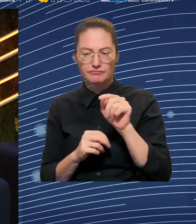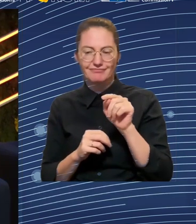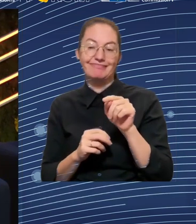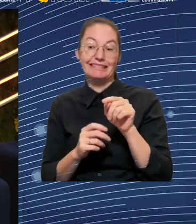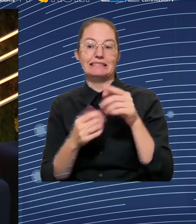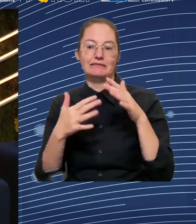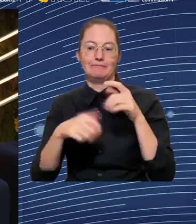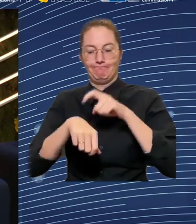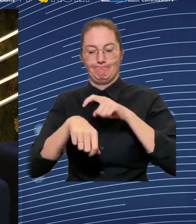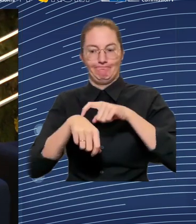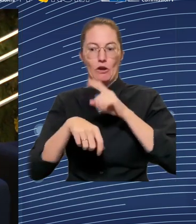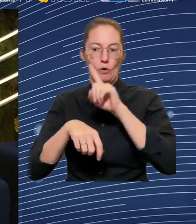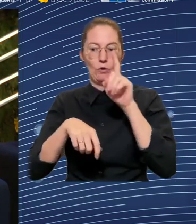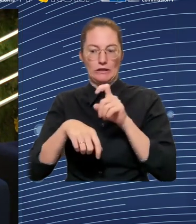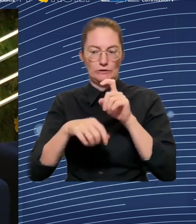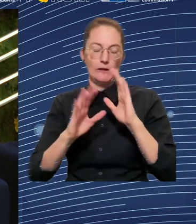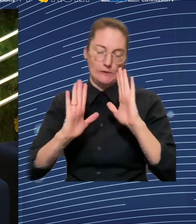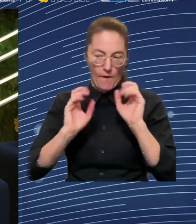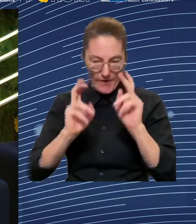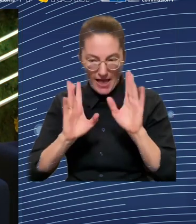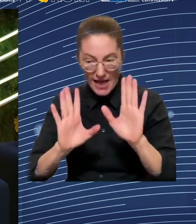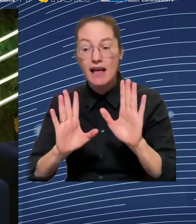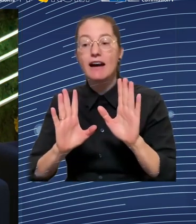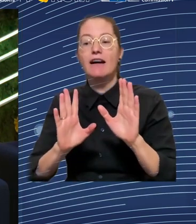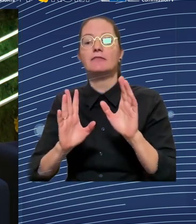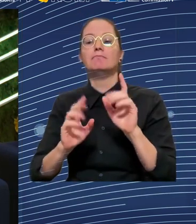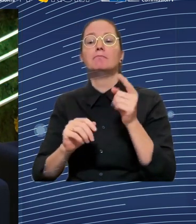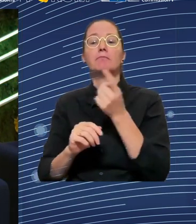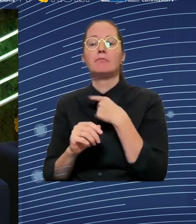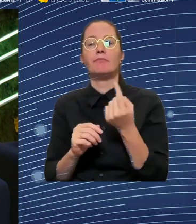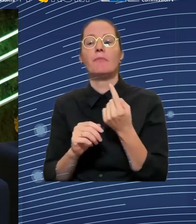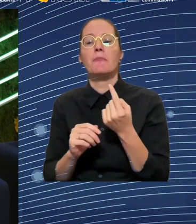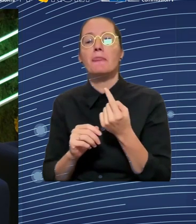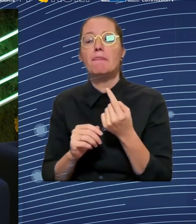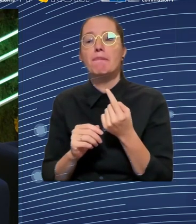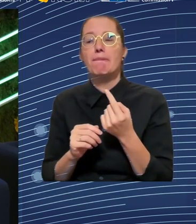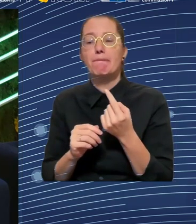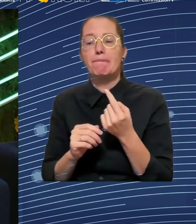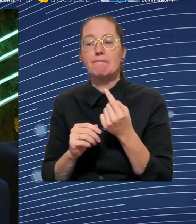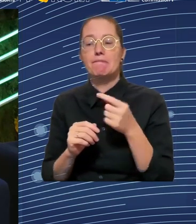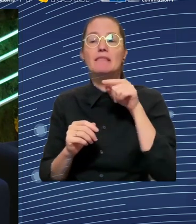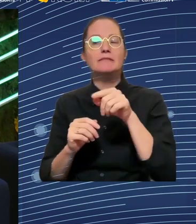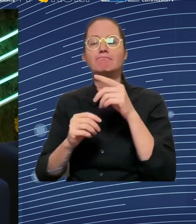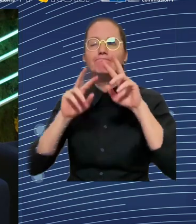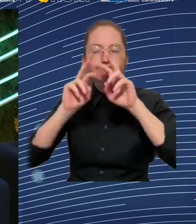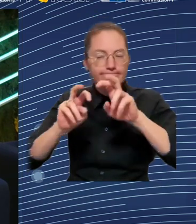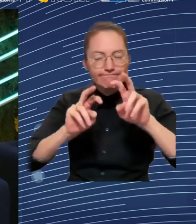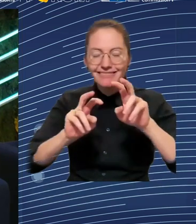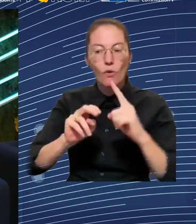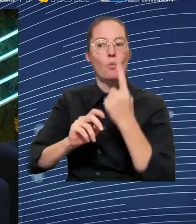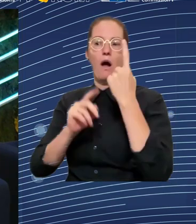It is a structural issue, of course. Each member state has to develop their own policies under